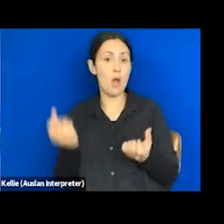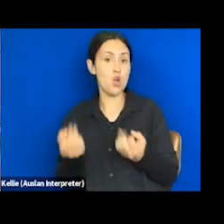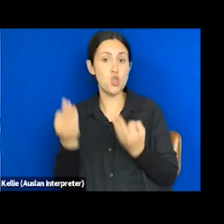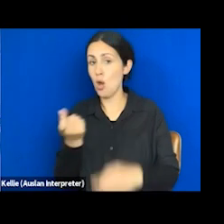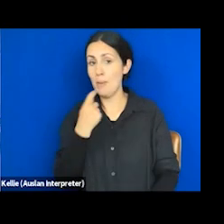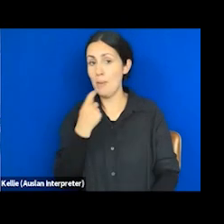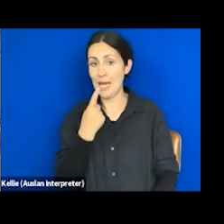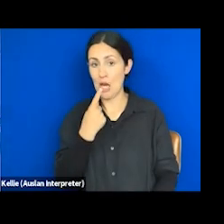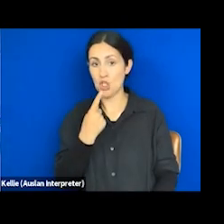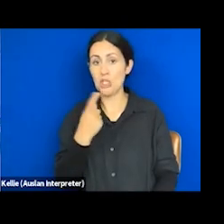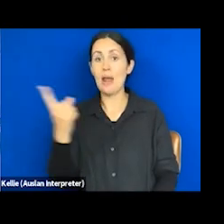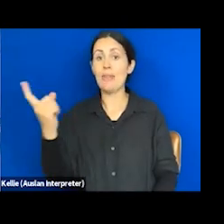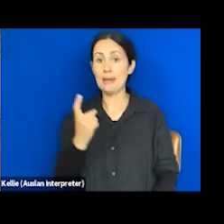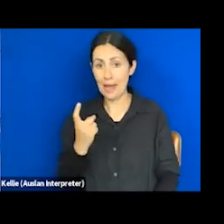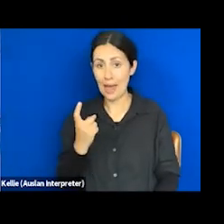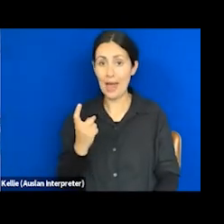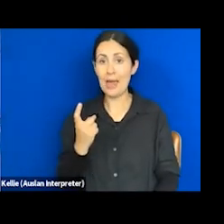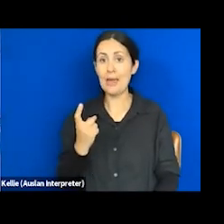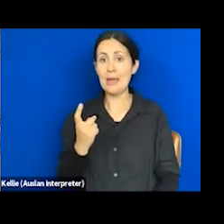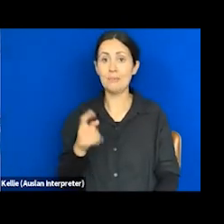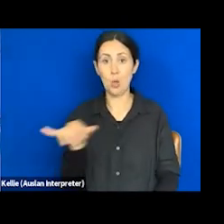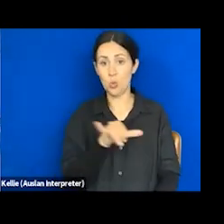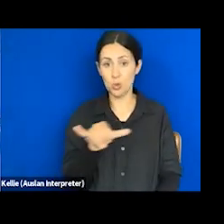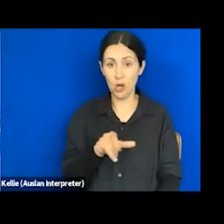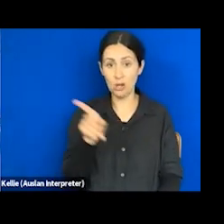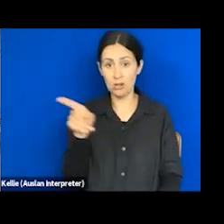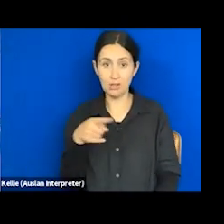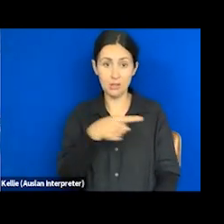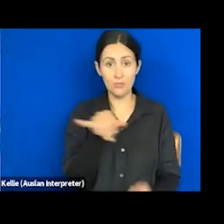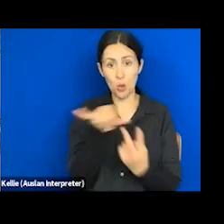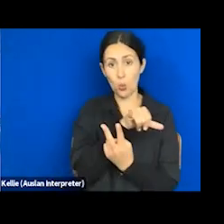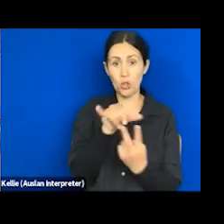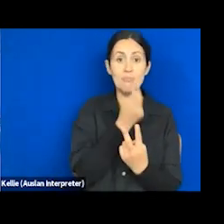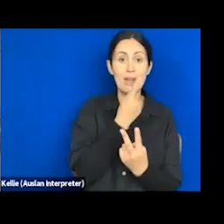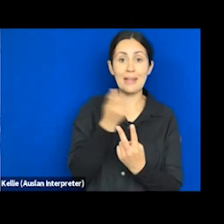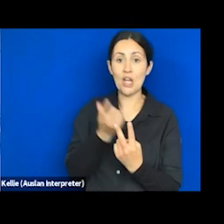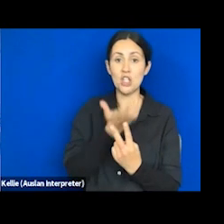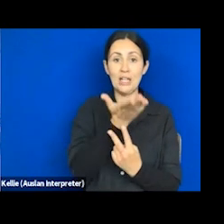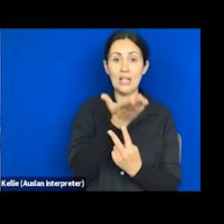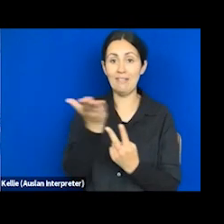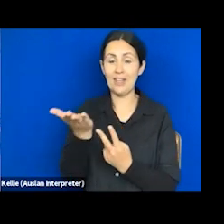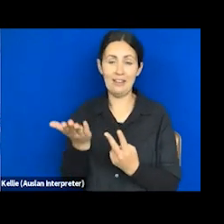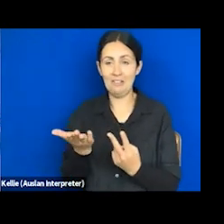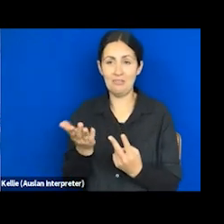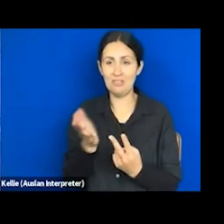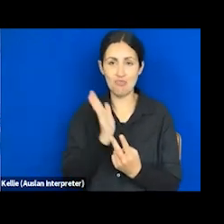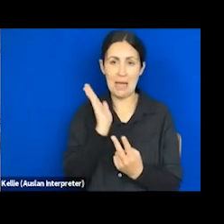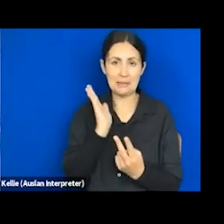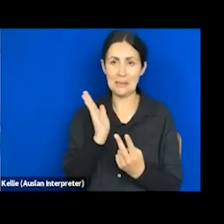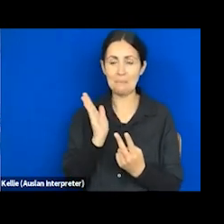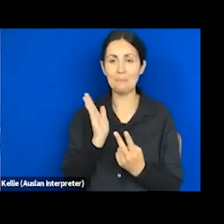came in, coin was flipped, and they either got escitalopram or psilocybin. And 2/3 of the